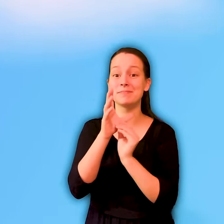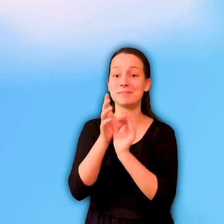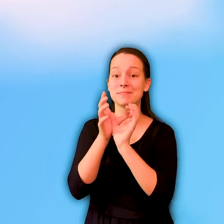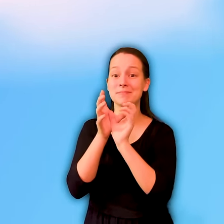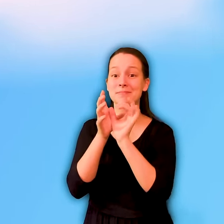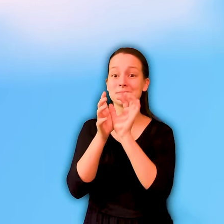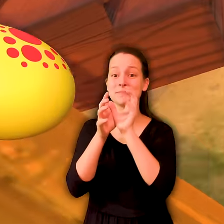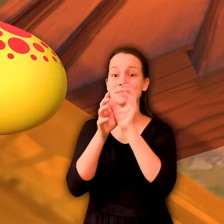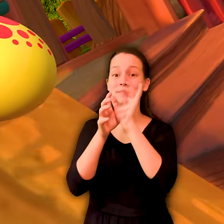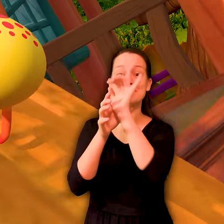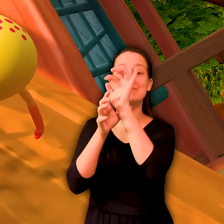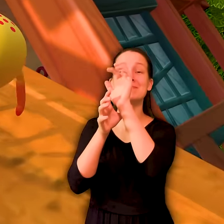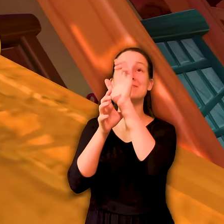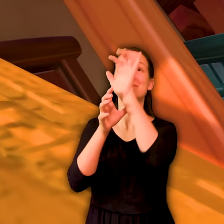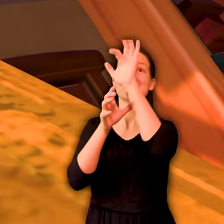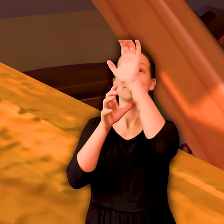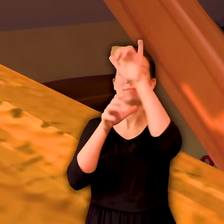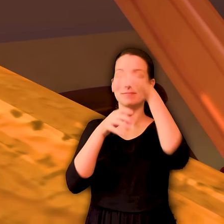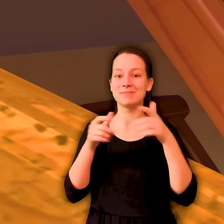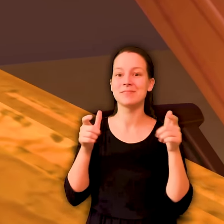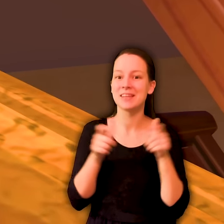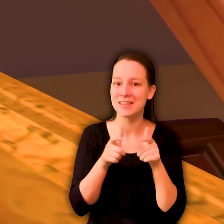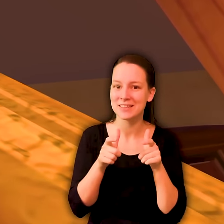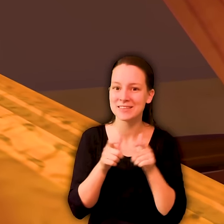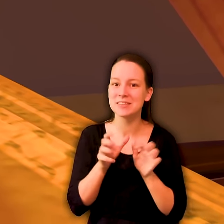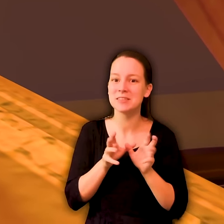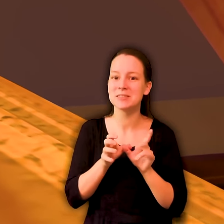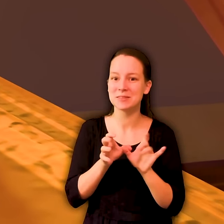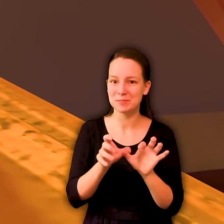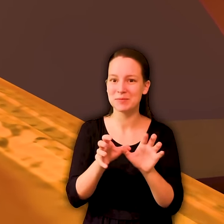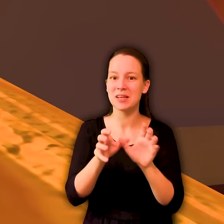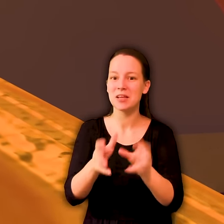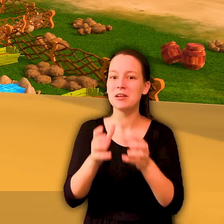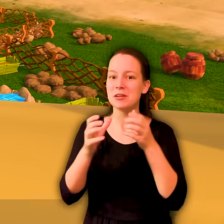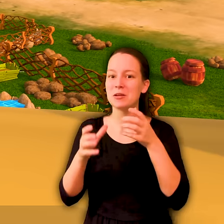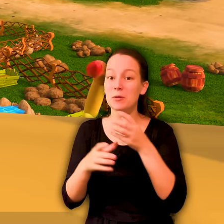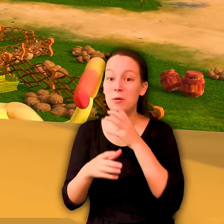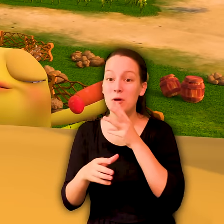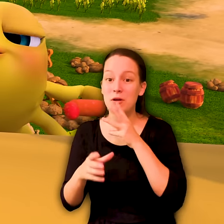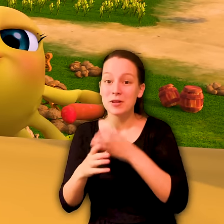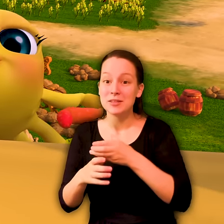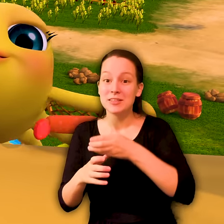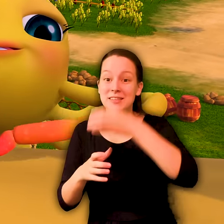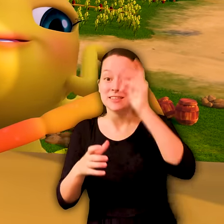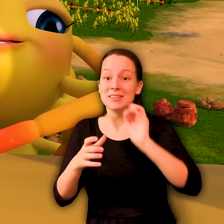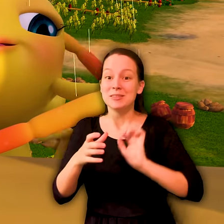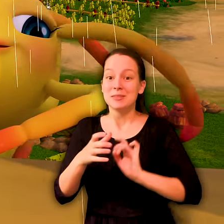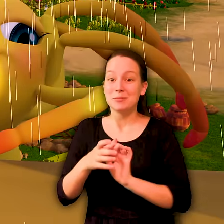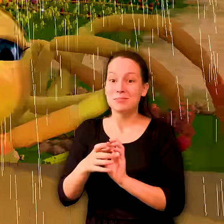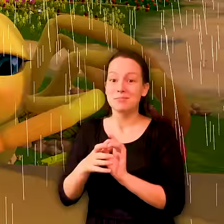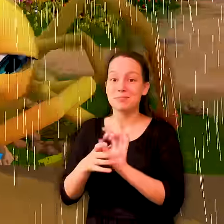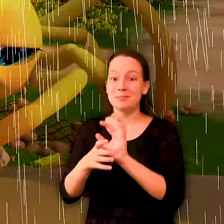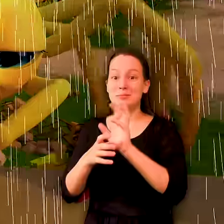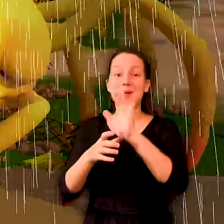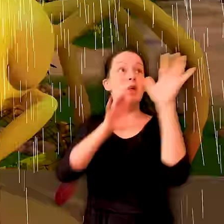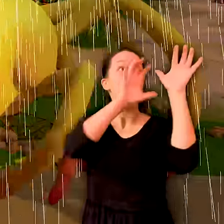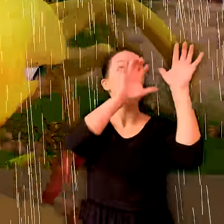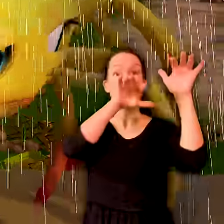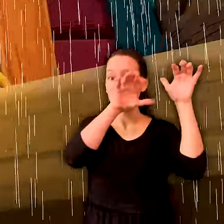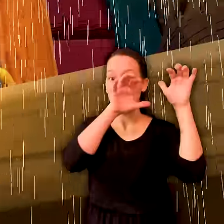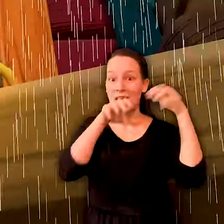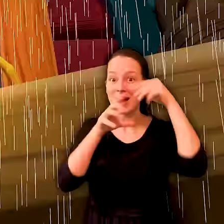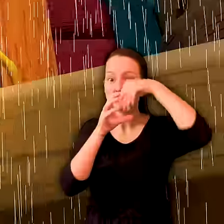again the incy wincy spider climbed up the water spout down came the rain and washed the